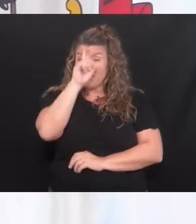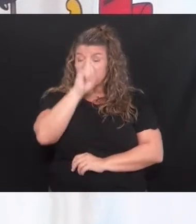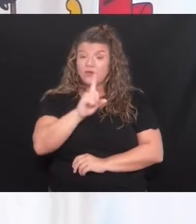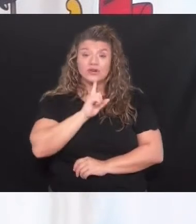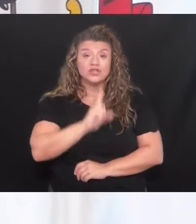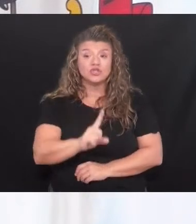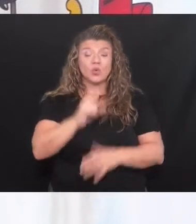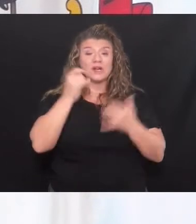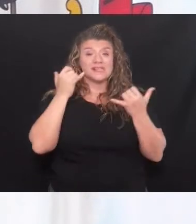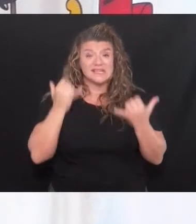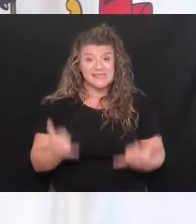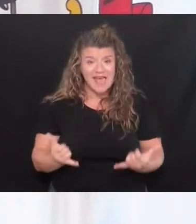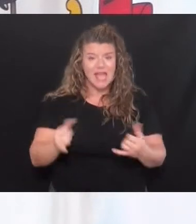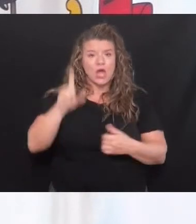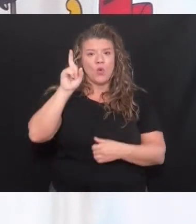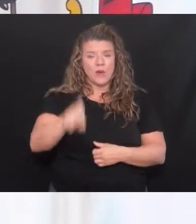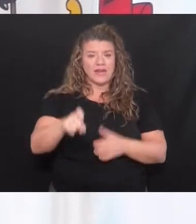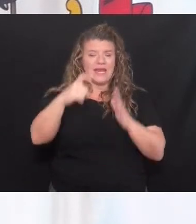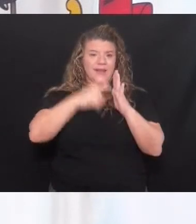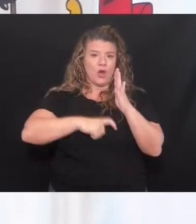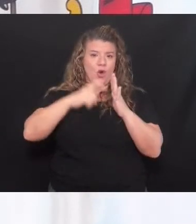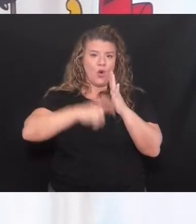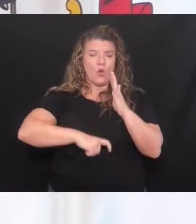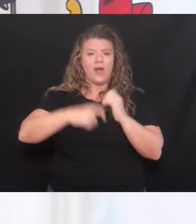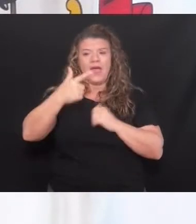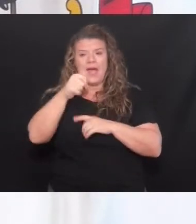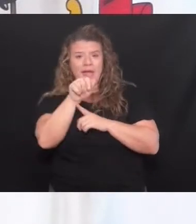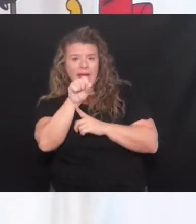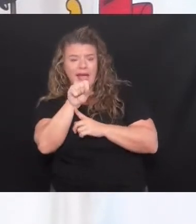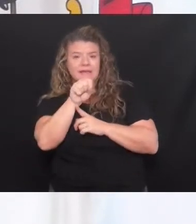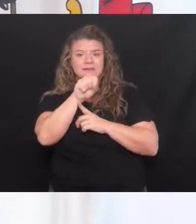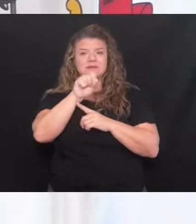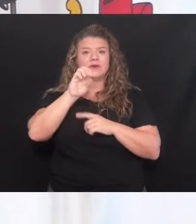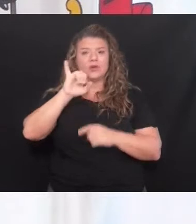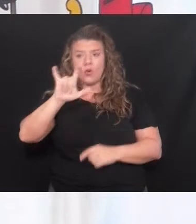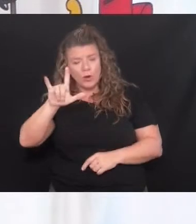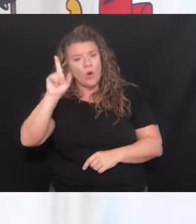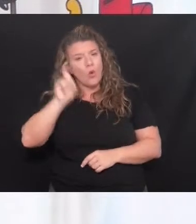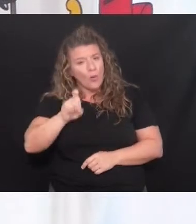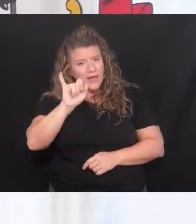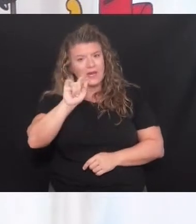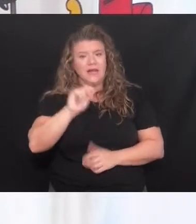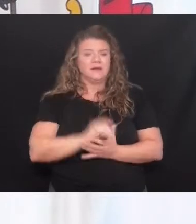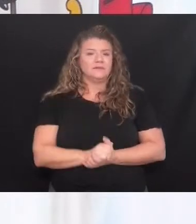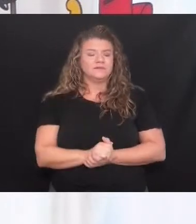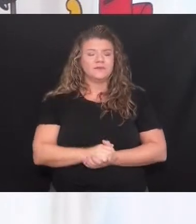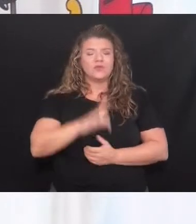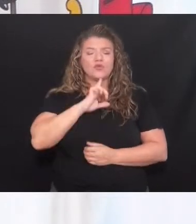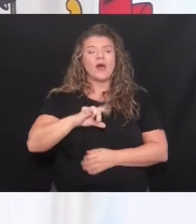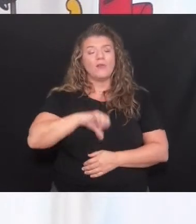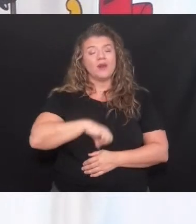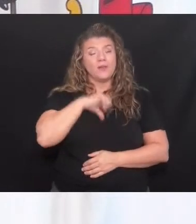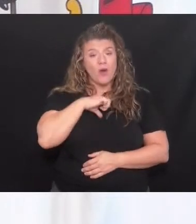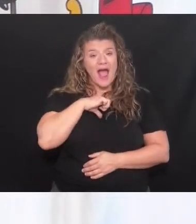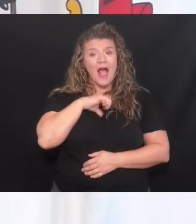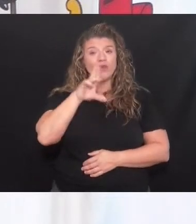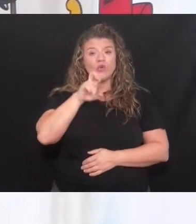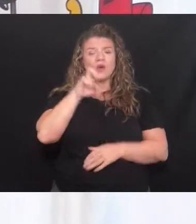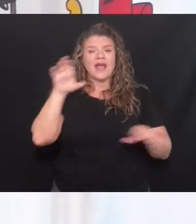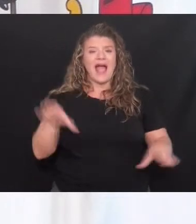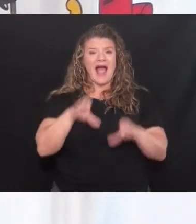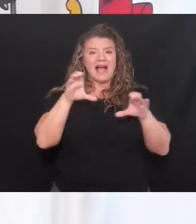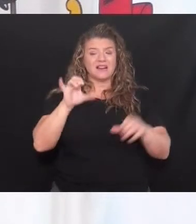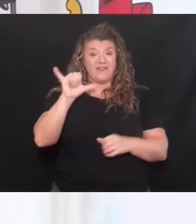we need our coal and our gas in the worst way. So I am really proud to reactivate